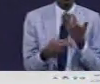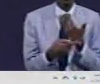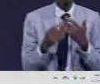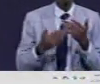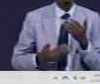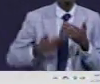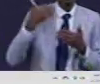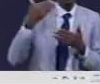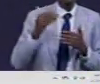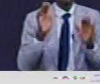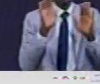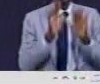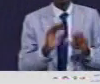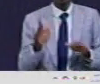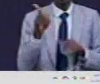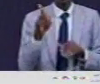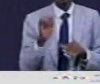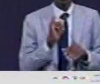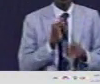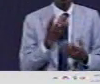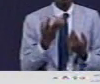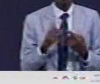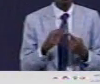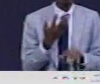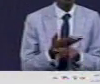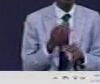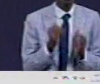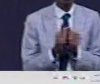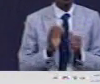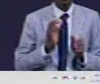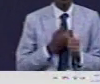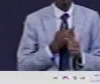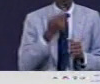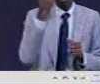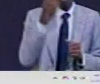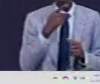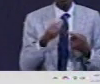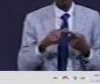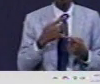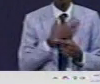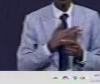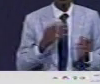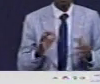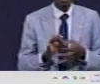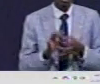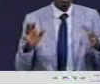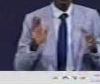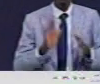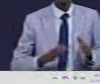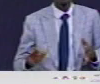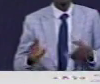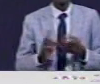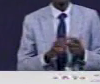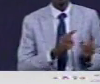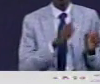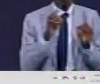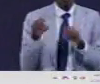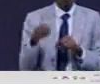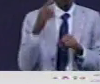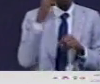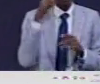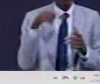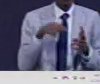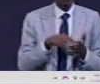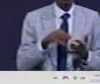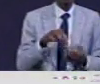attend the special banquet that is organized next Sunday. God bless you all.